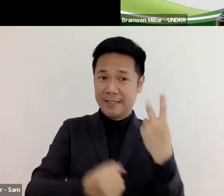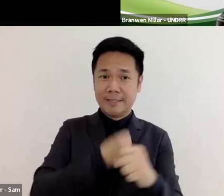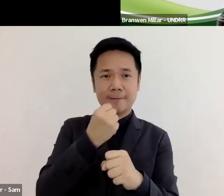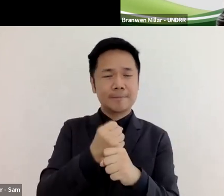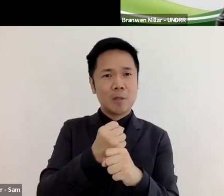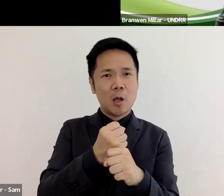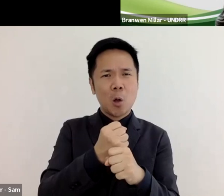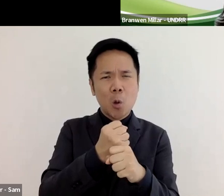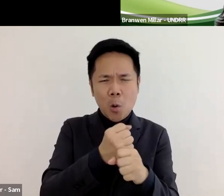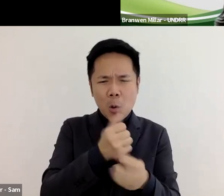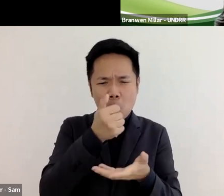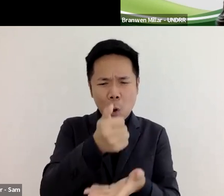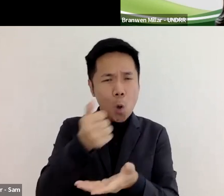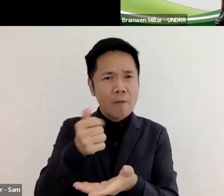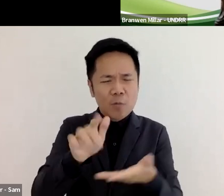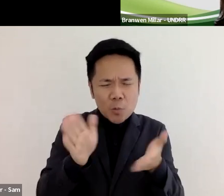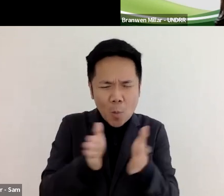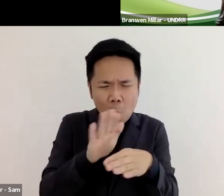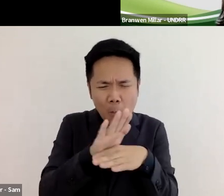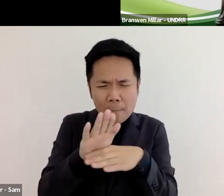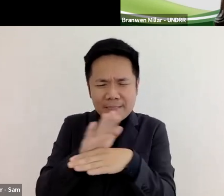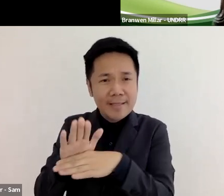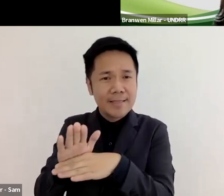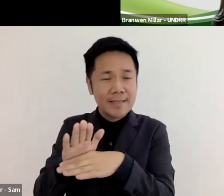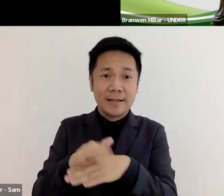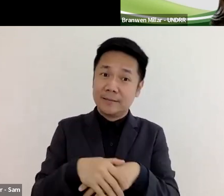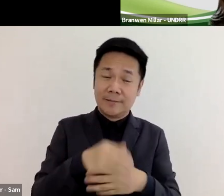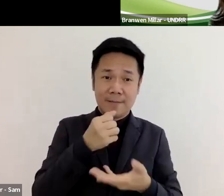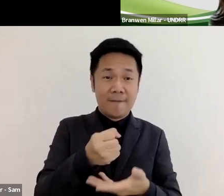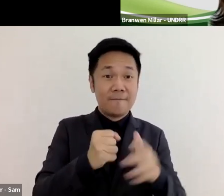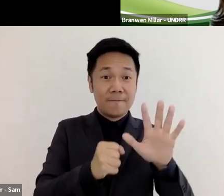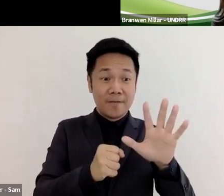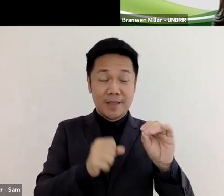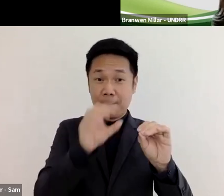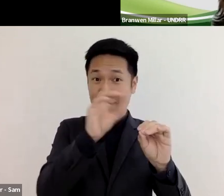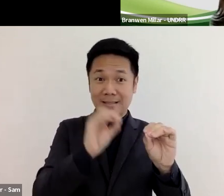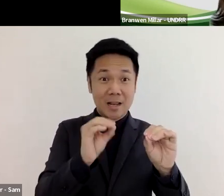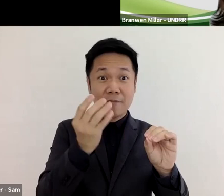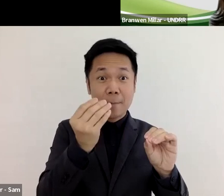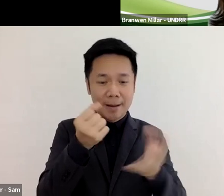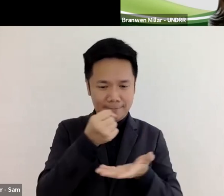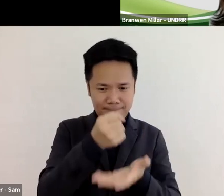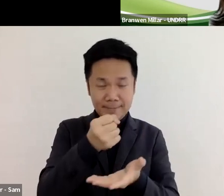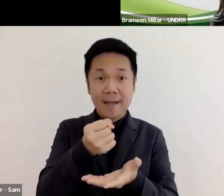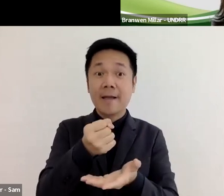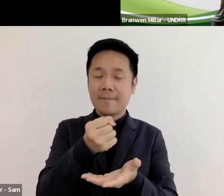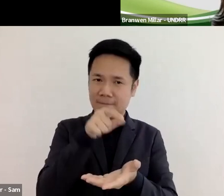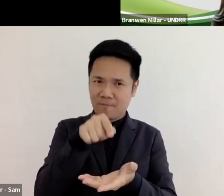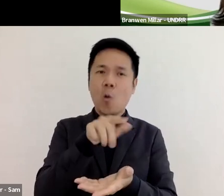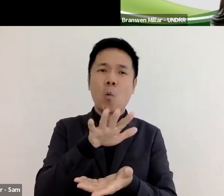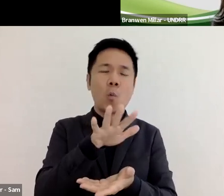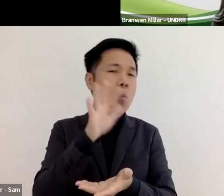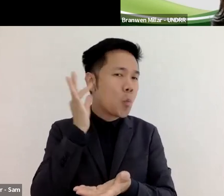for small micro enterprise programs, of which a minimum of 50% of loans are given to women in